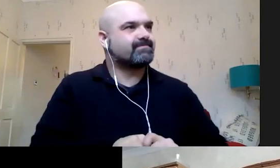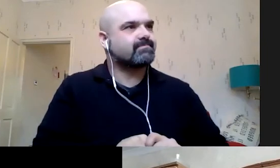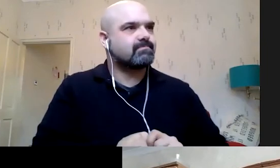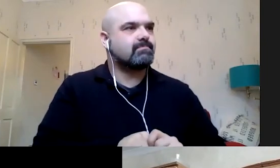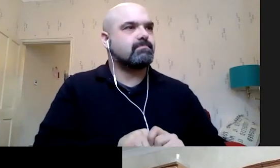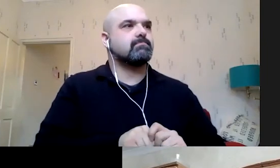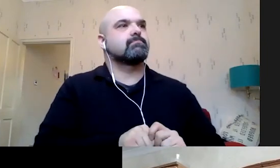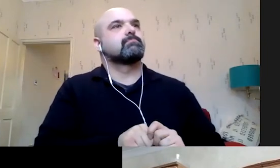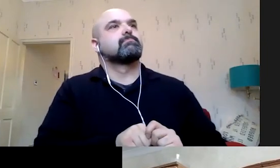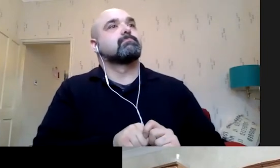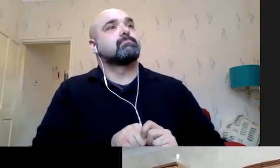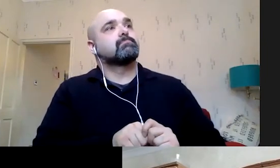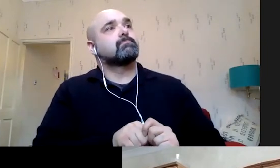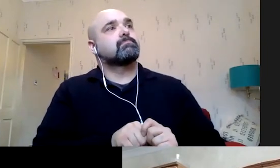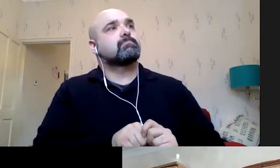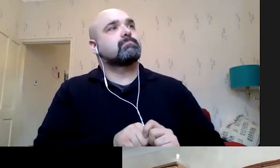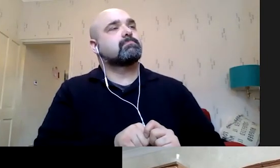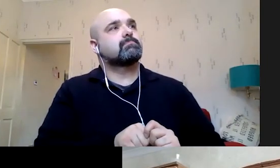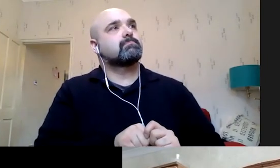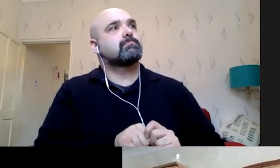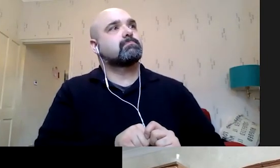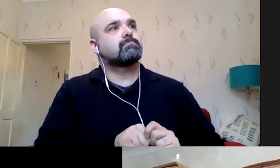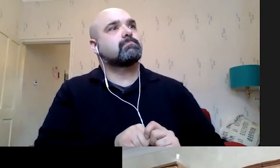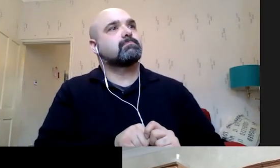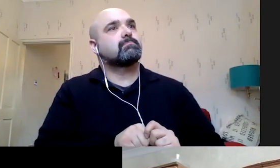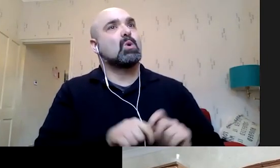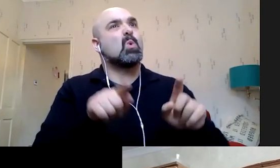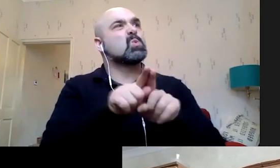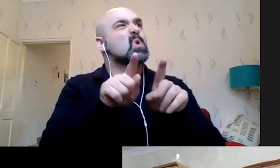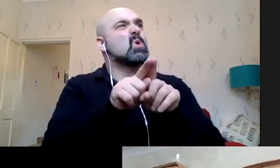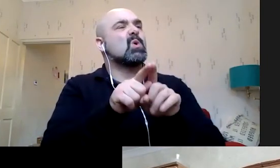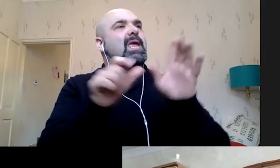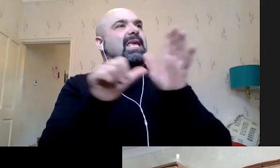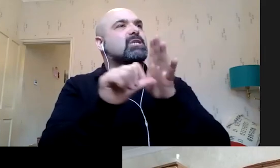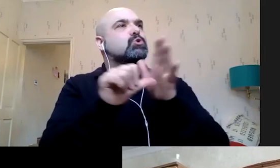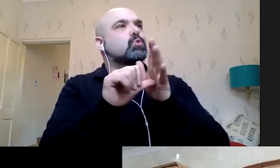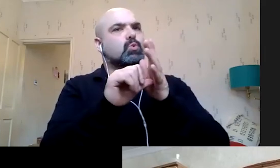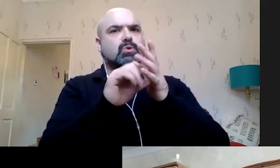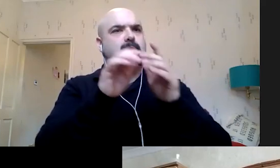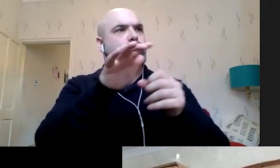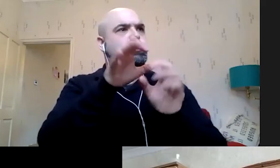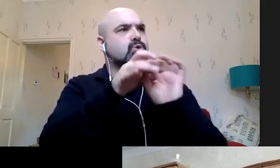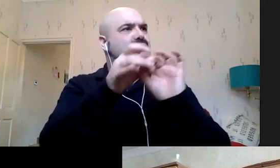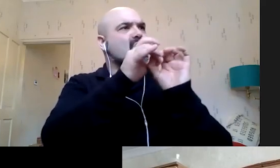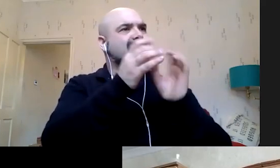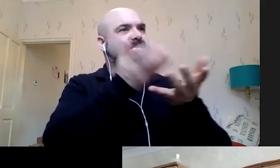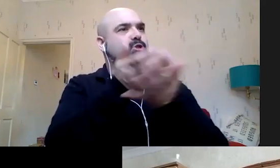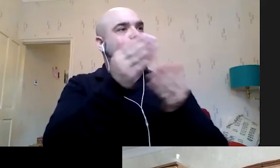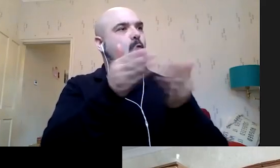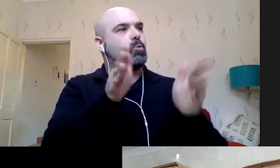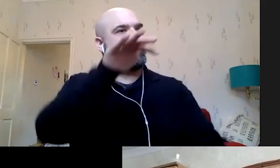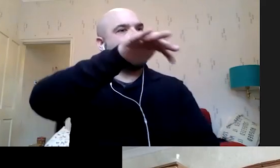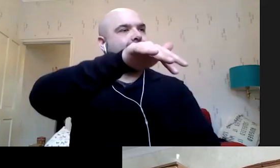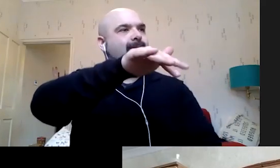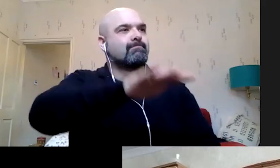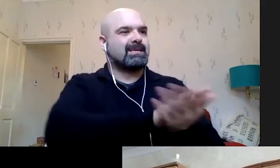range of issues in society discussed openly, perhaps a way they can't do at home. And so I think we need to